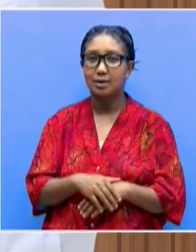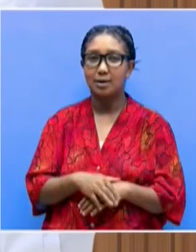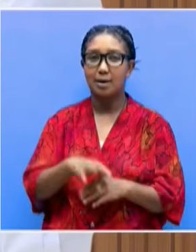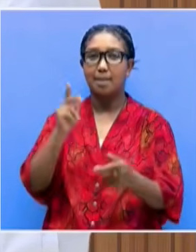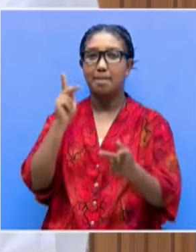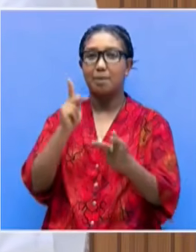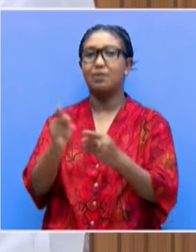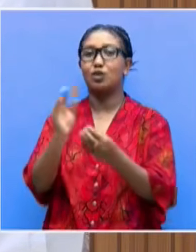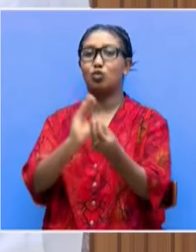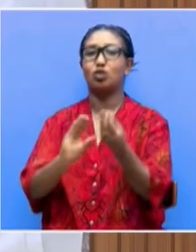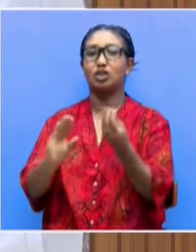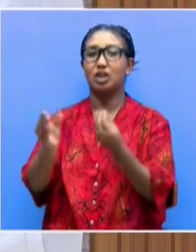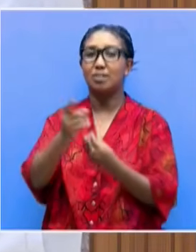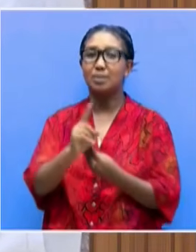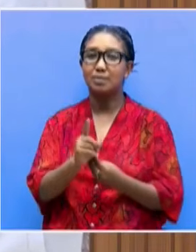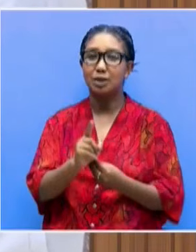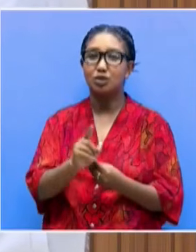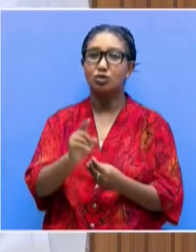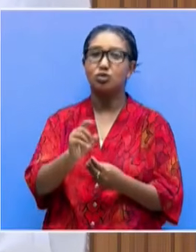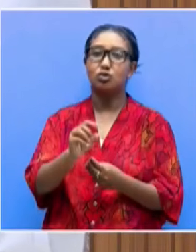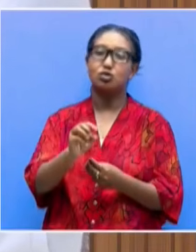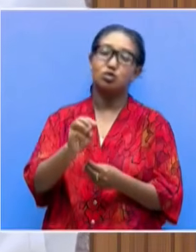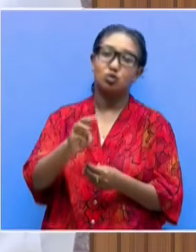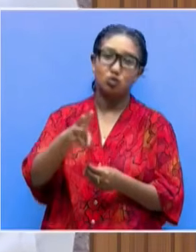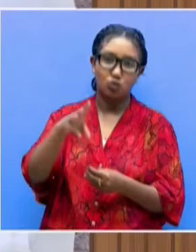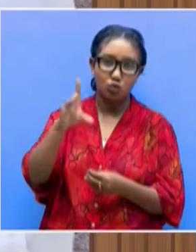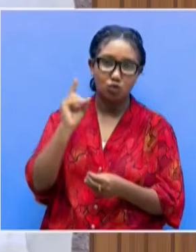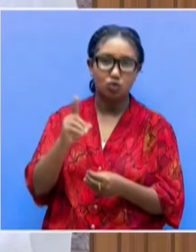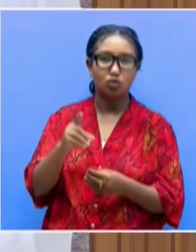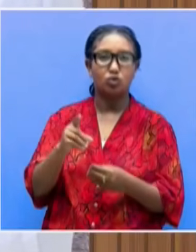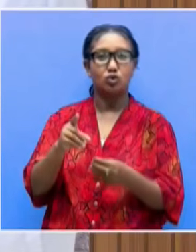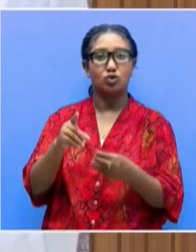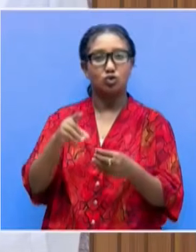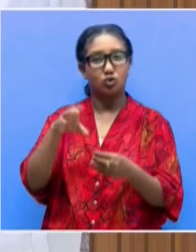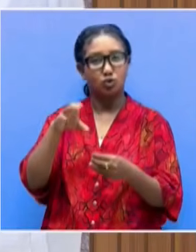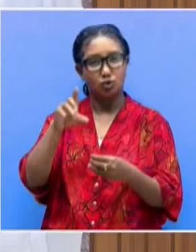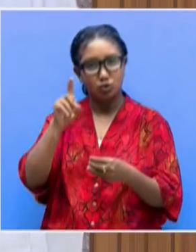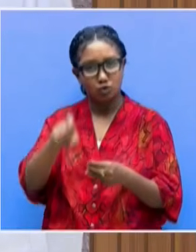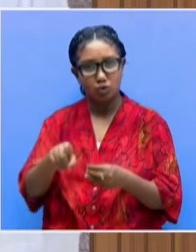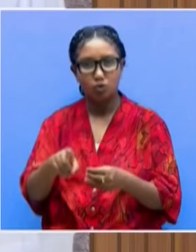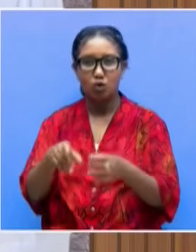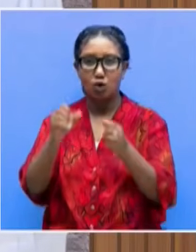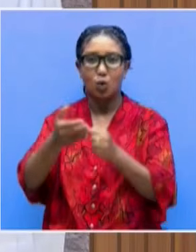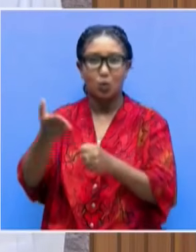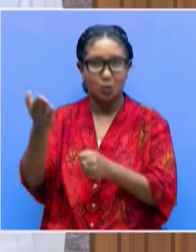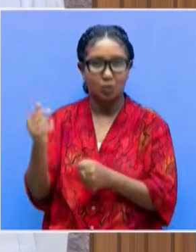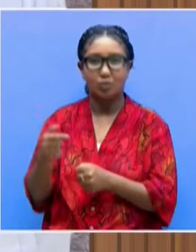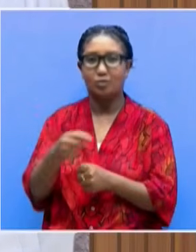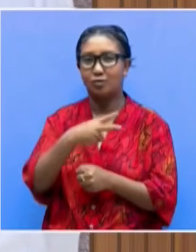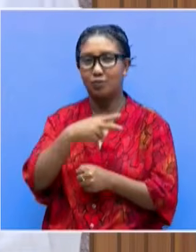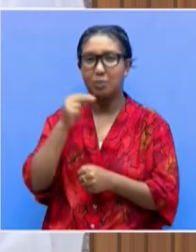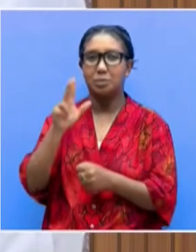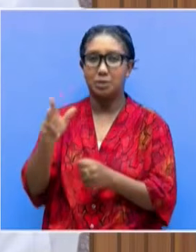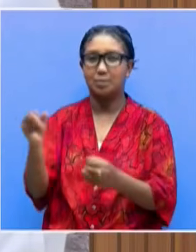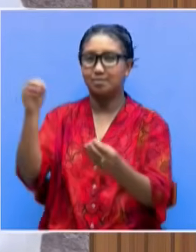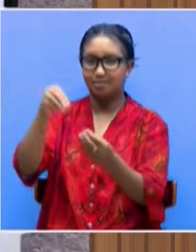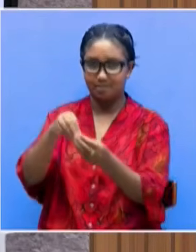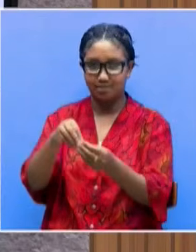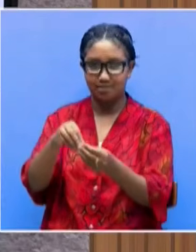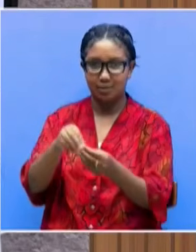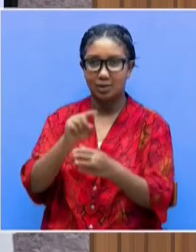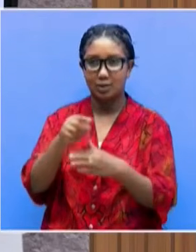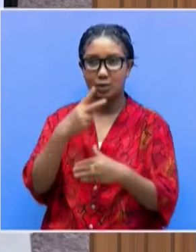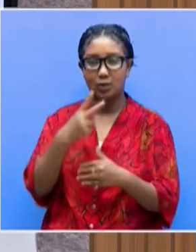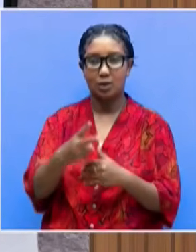perfect conditional, which means would, should, could, or might with have plus verb 3. Okay? So,